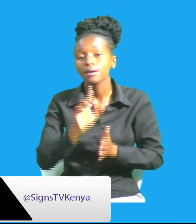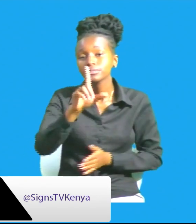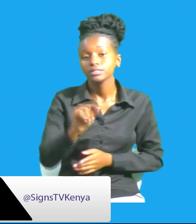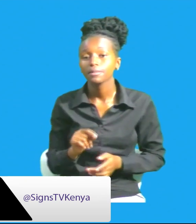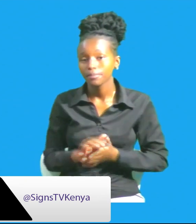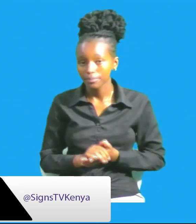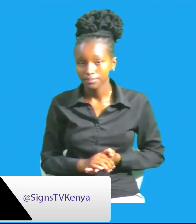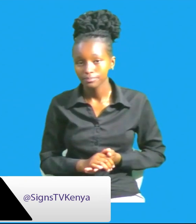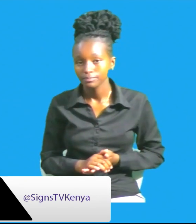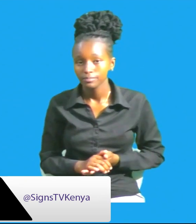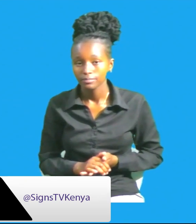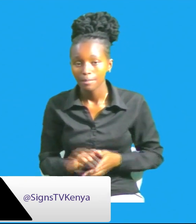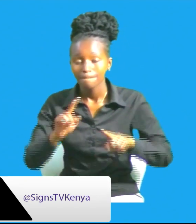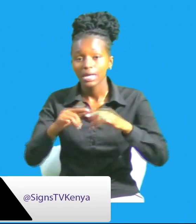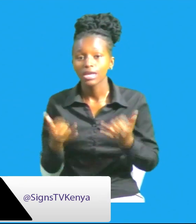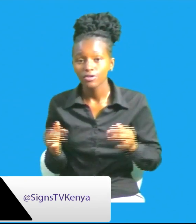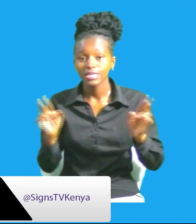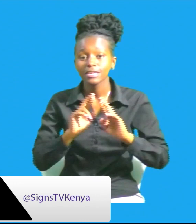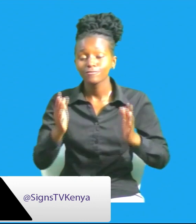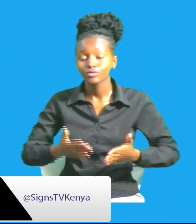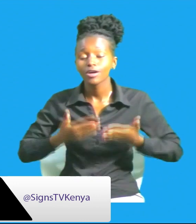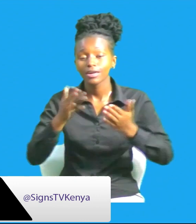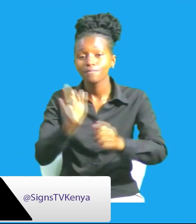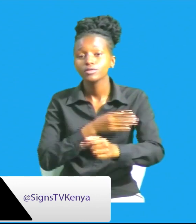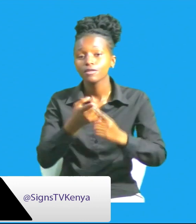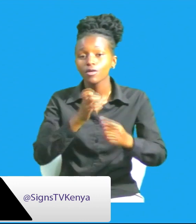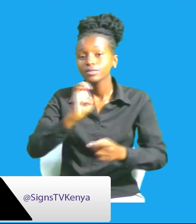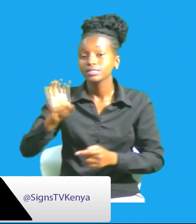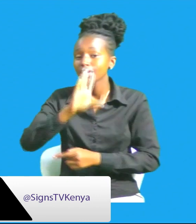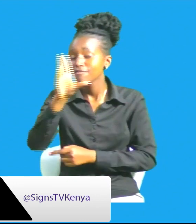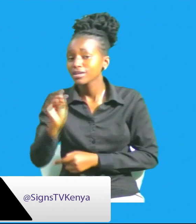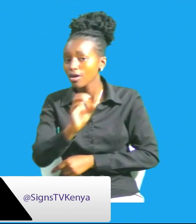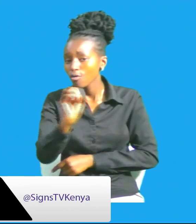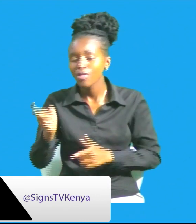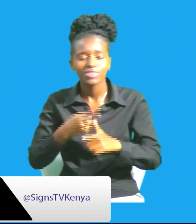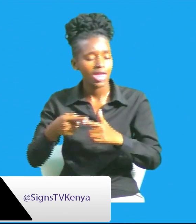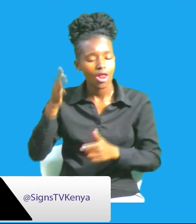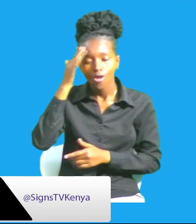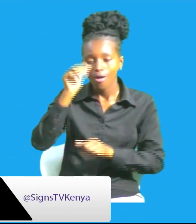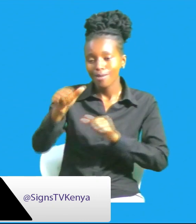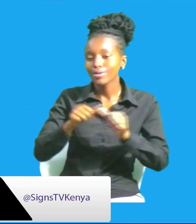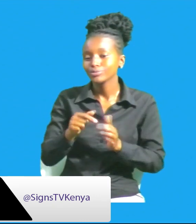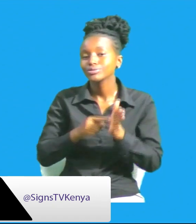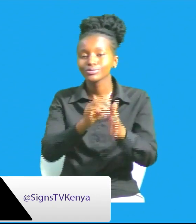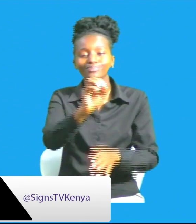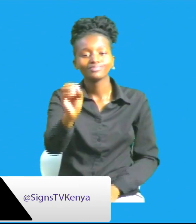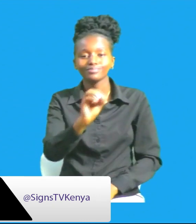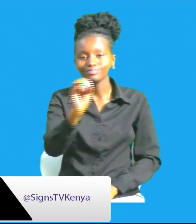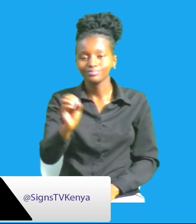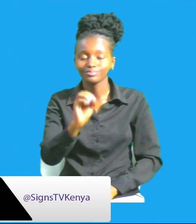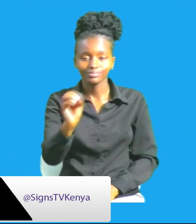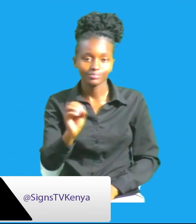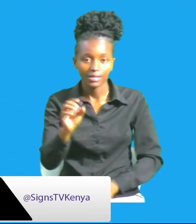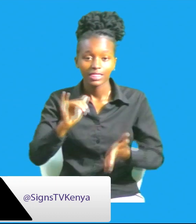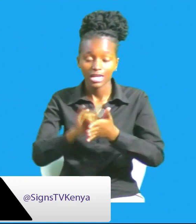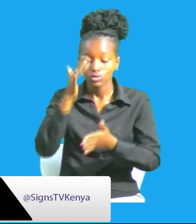kama tucheze ngoma zetu za East Africa Mashariki, basi hatujui kitu tunachofanya ndani ya hiki kipindi unachokipenda.